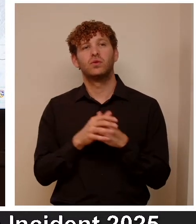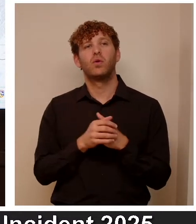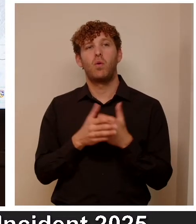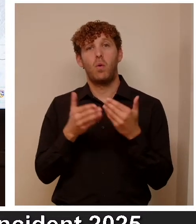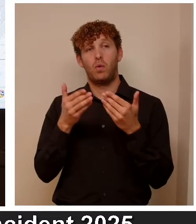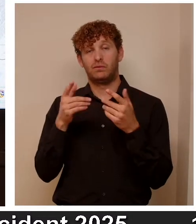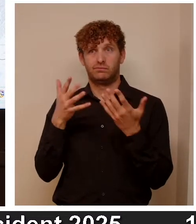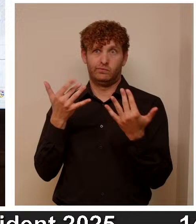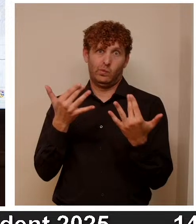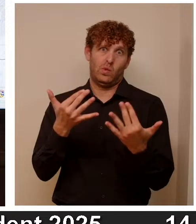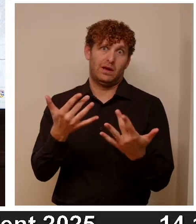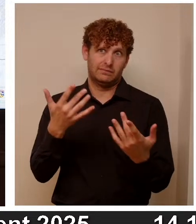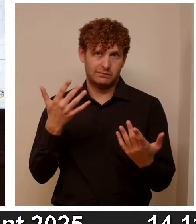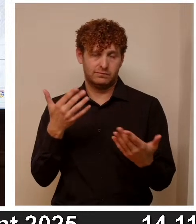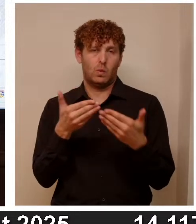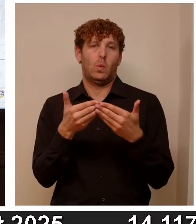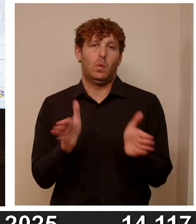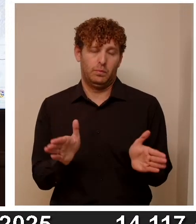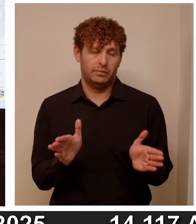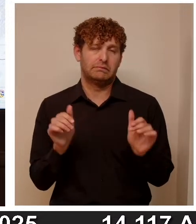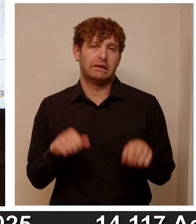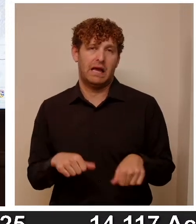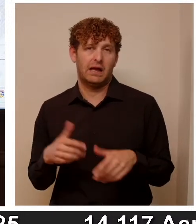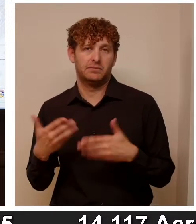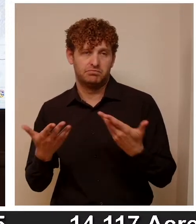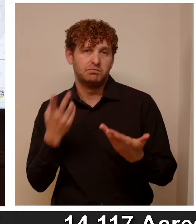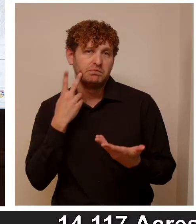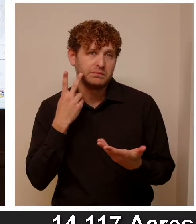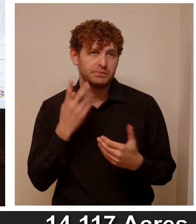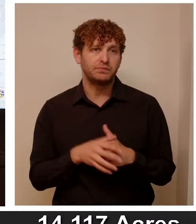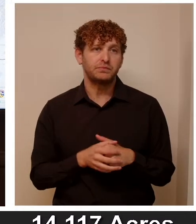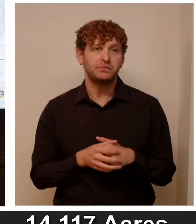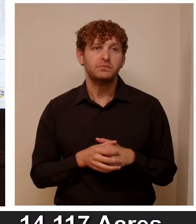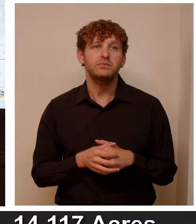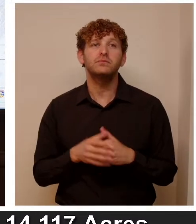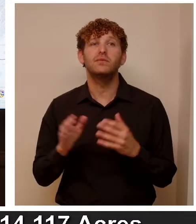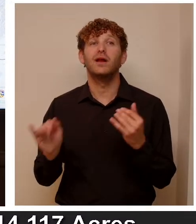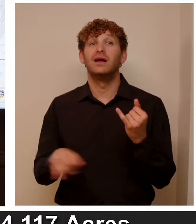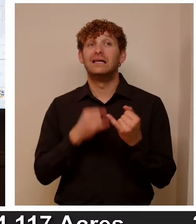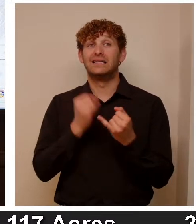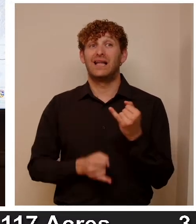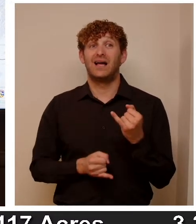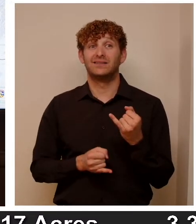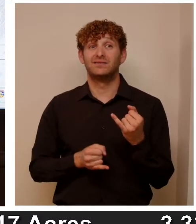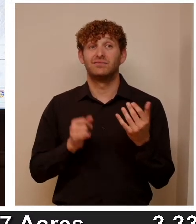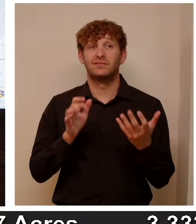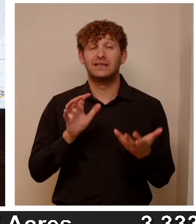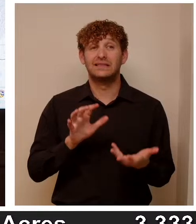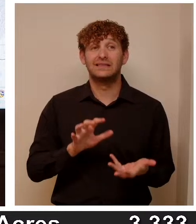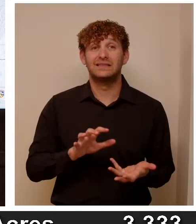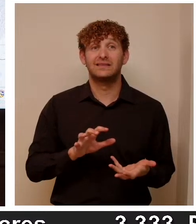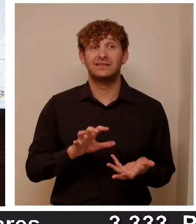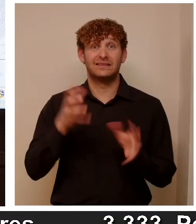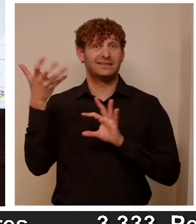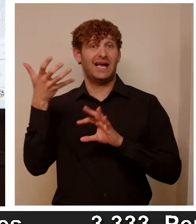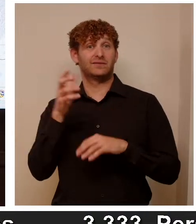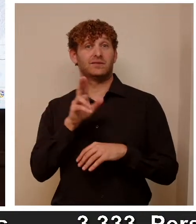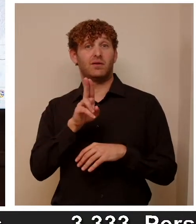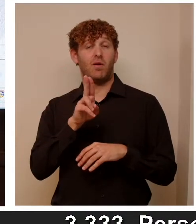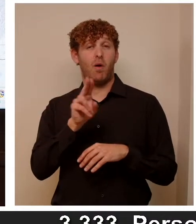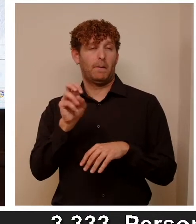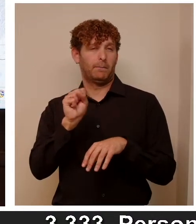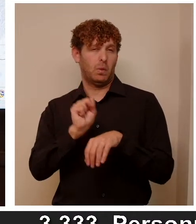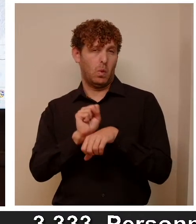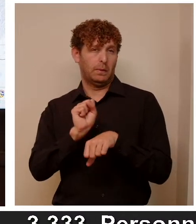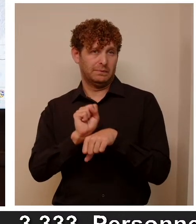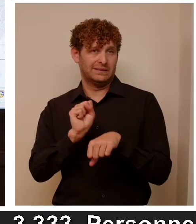lifted. And lastly, disaster unemployment assistance is now available to Los Angeles County